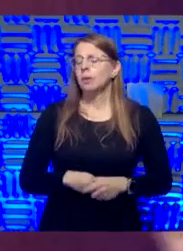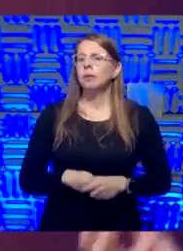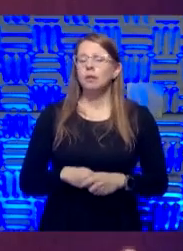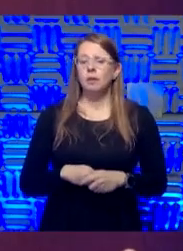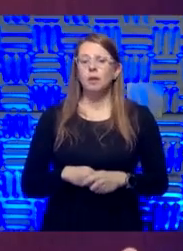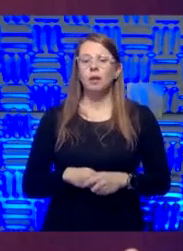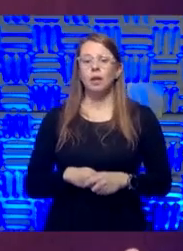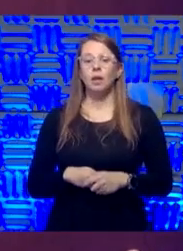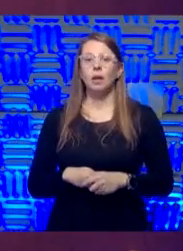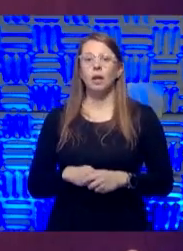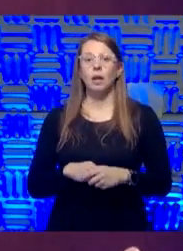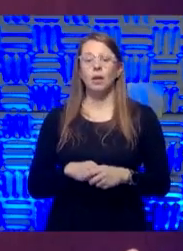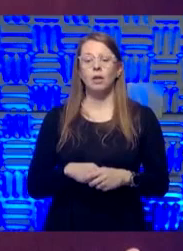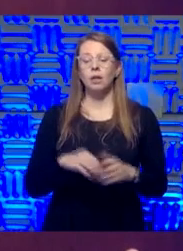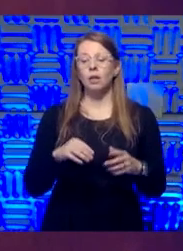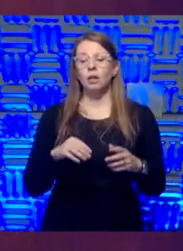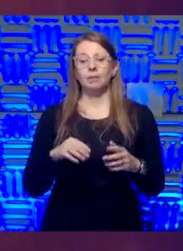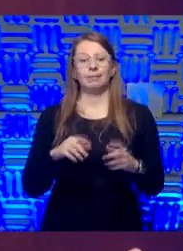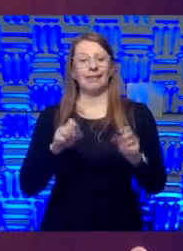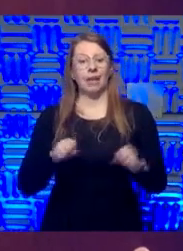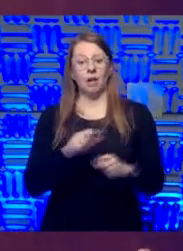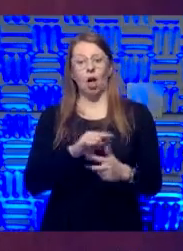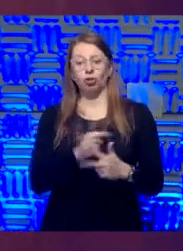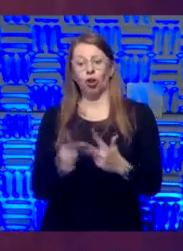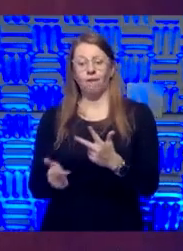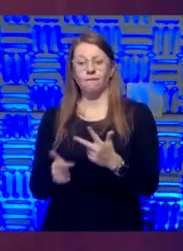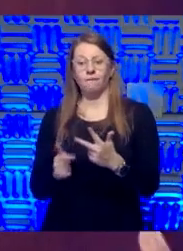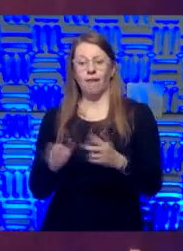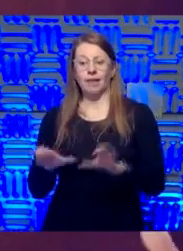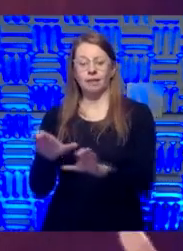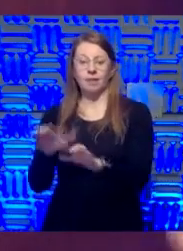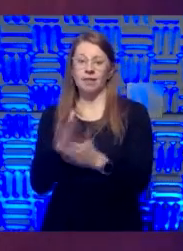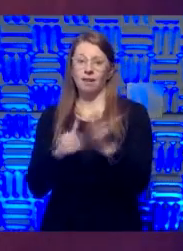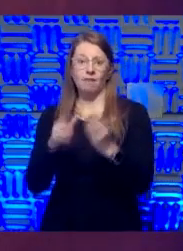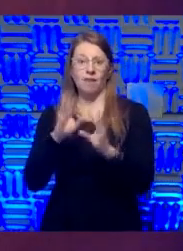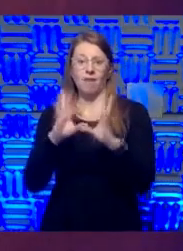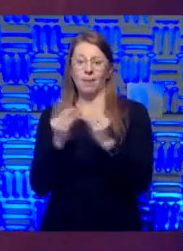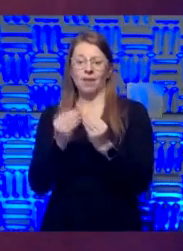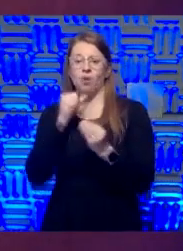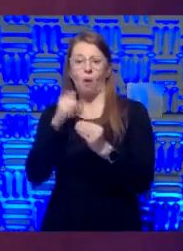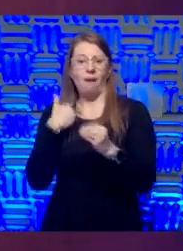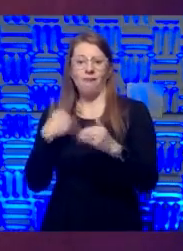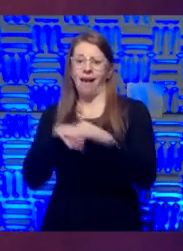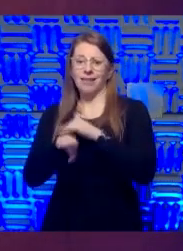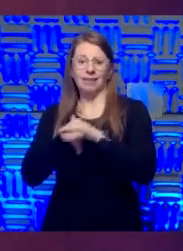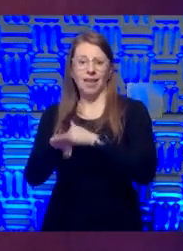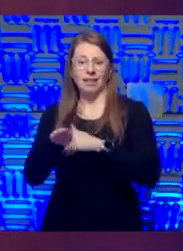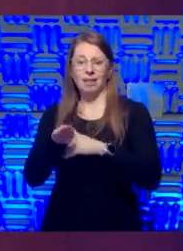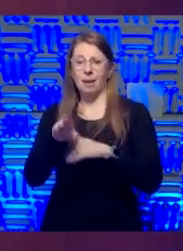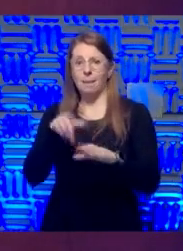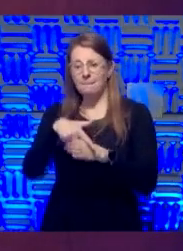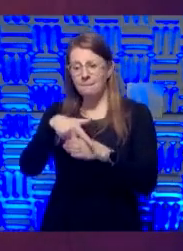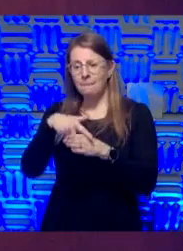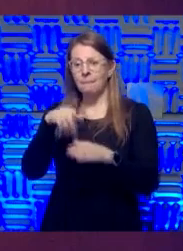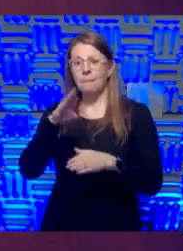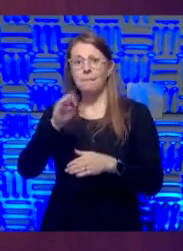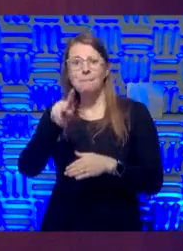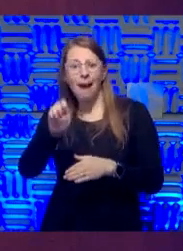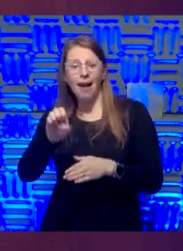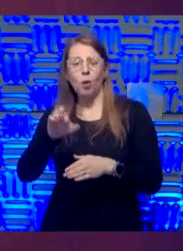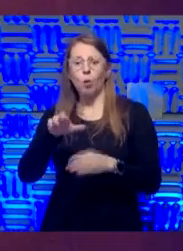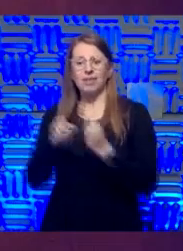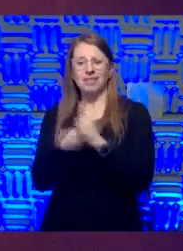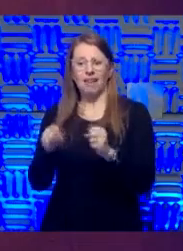about, do an alternative activity. Well, some families do not have access to some of the things I just mentioned. They may not have a bike or a safe place to ride